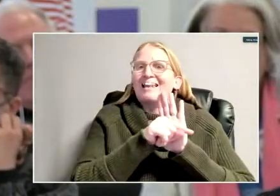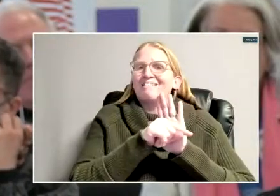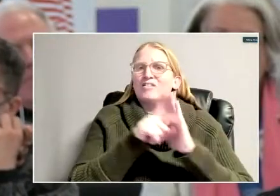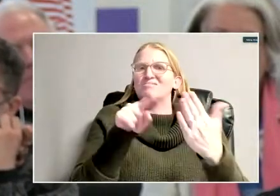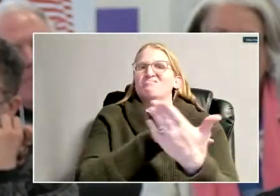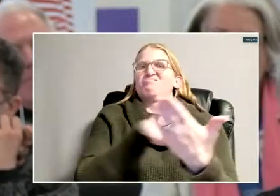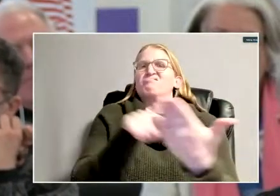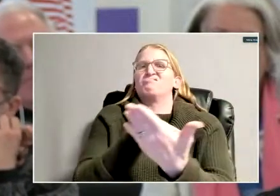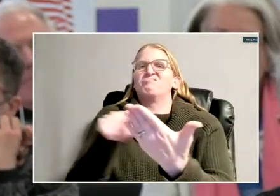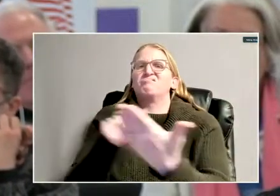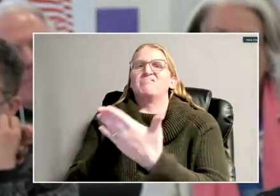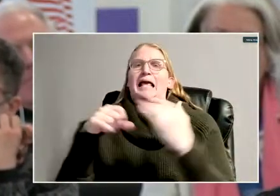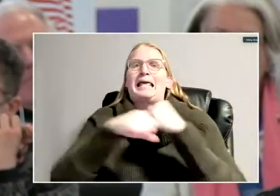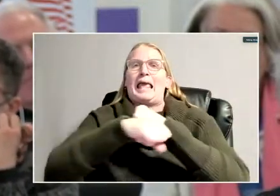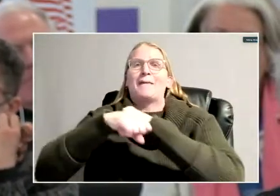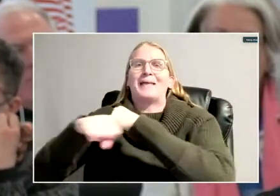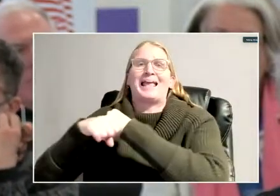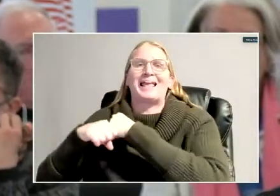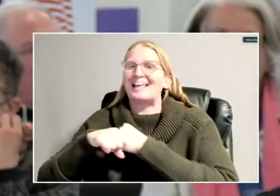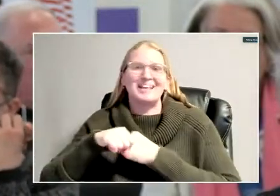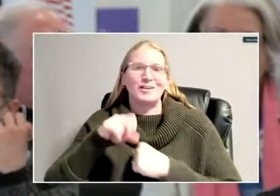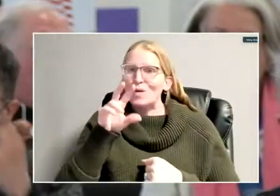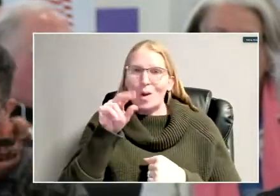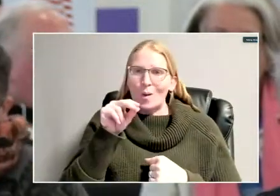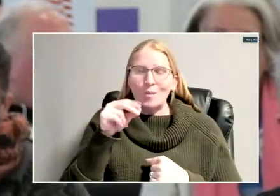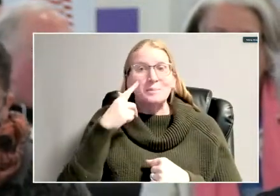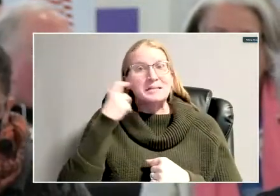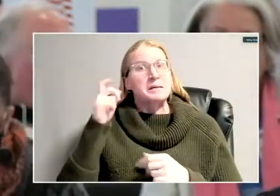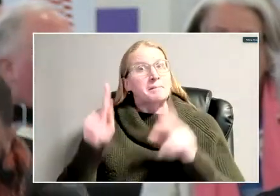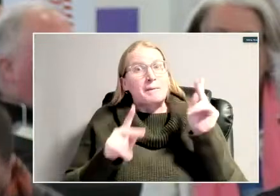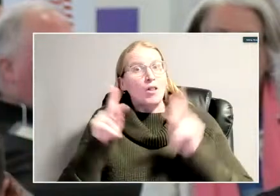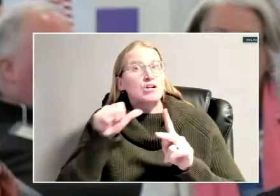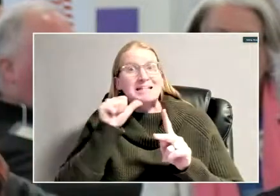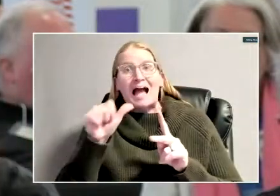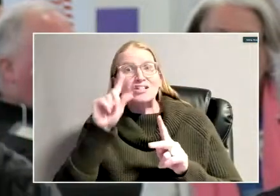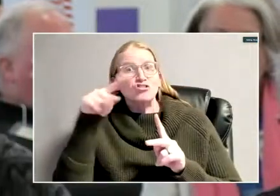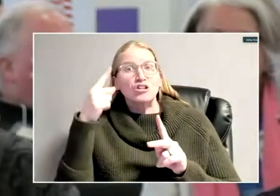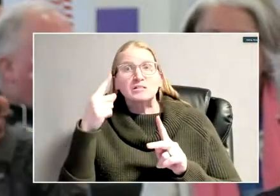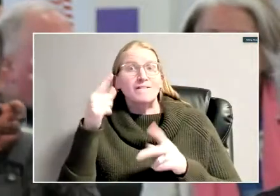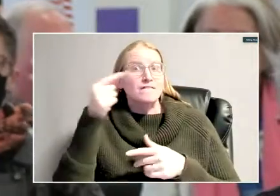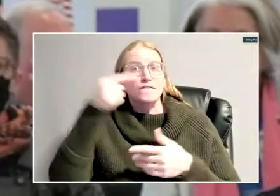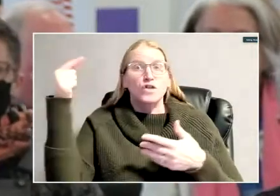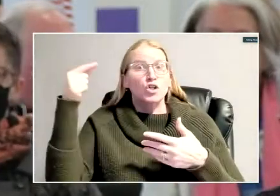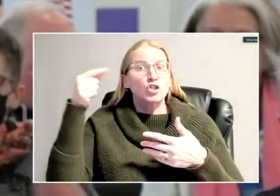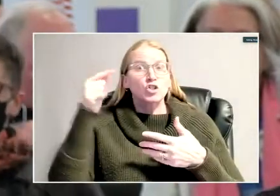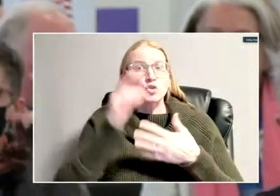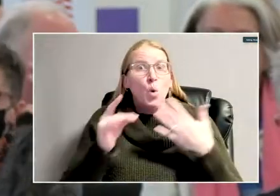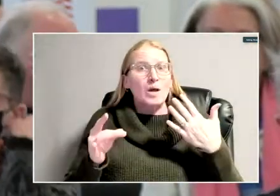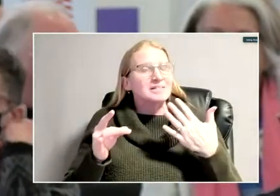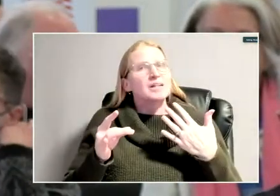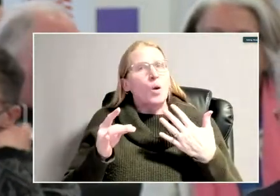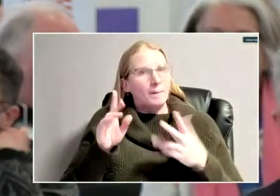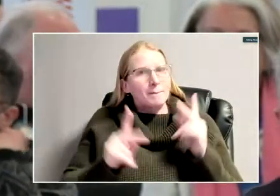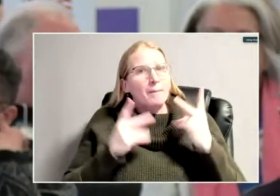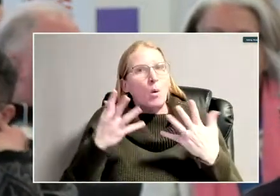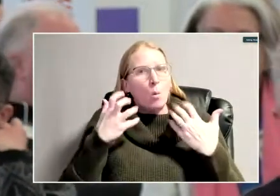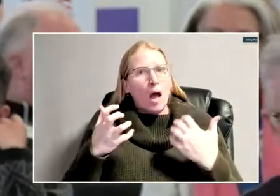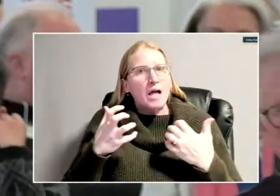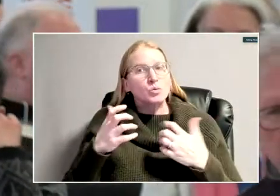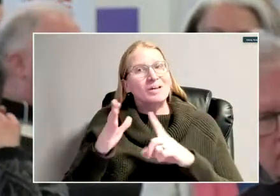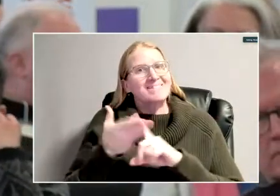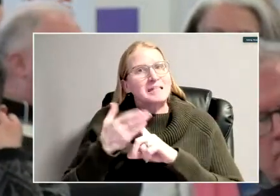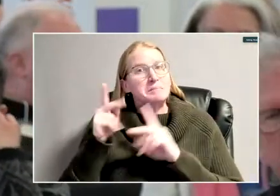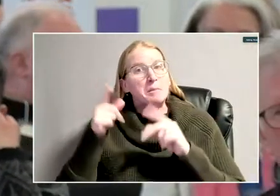are not just comp competing for someone's First Choice vote but are also competing for people's second or third choice and I think that there has